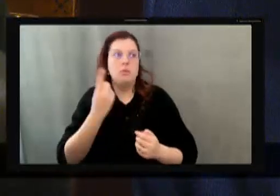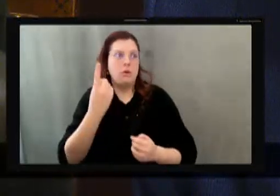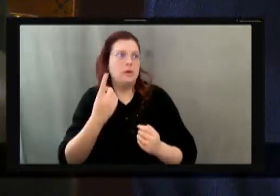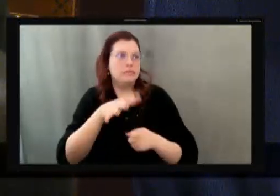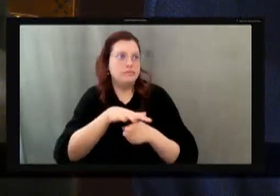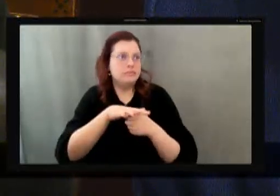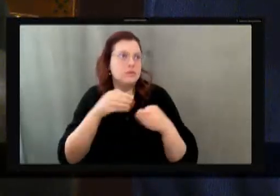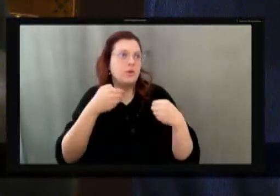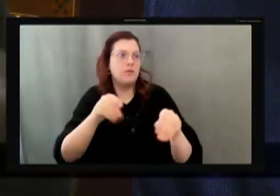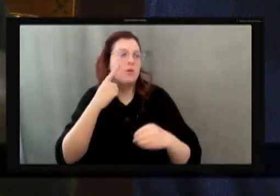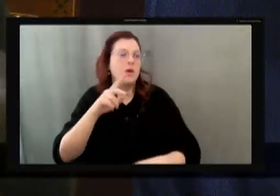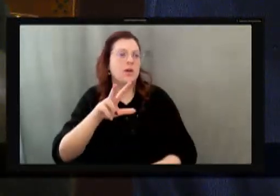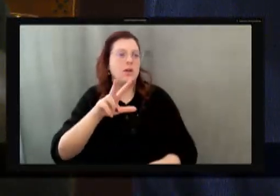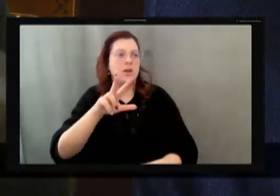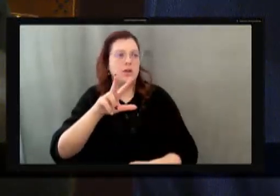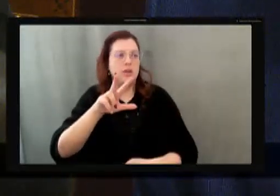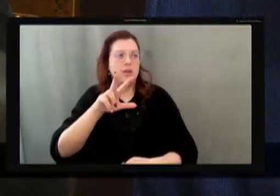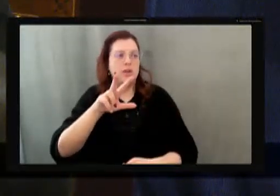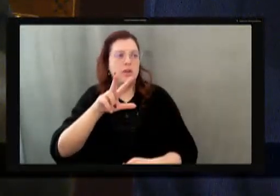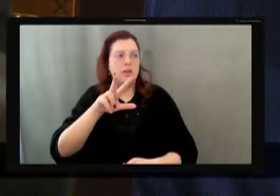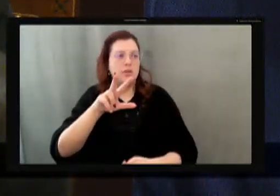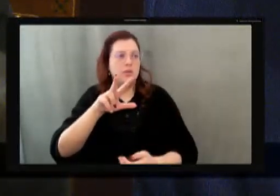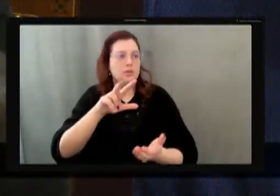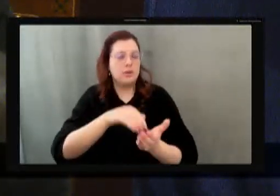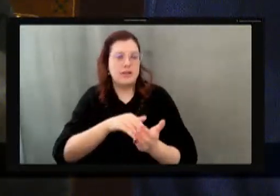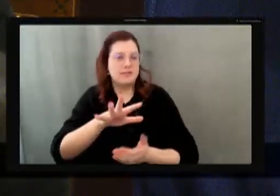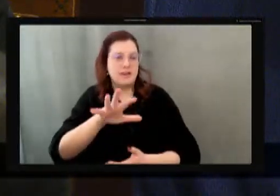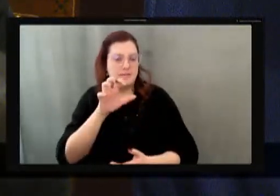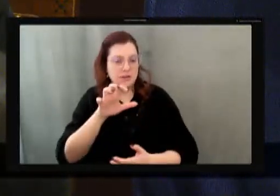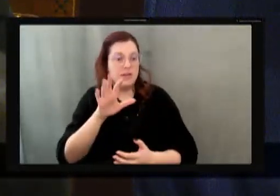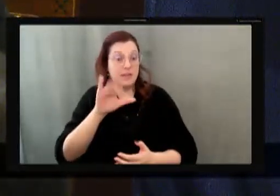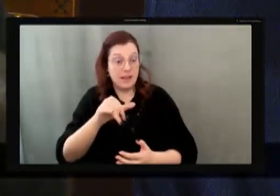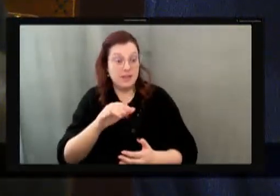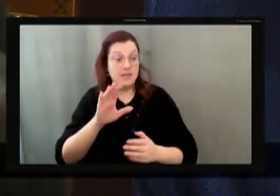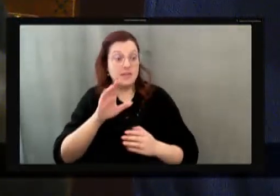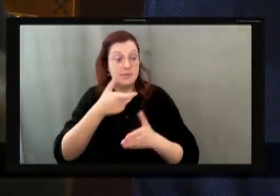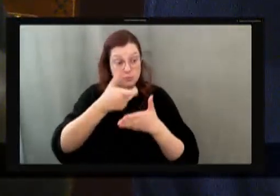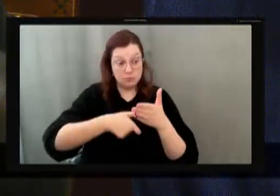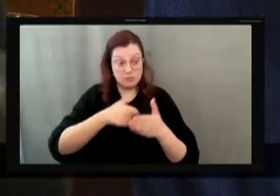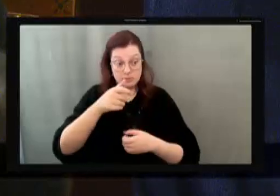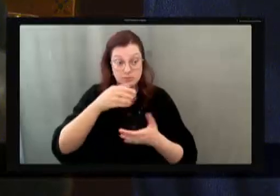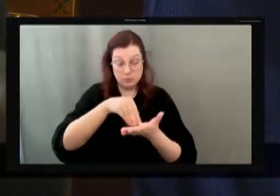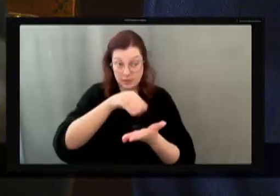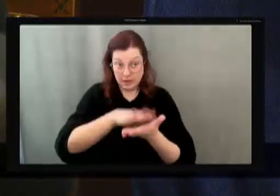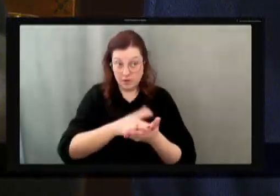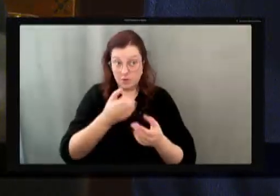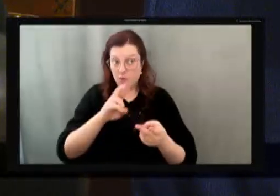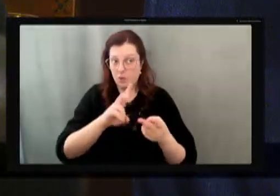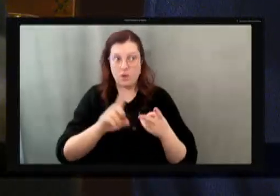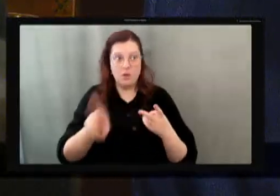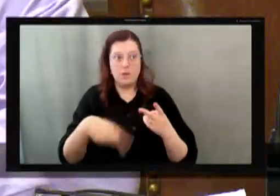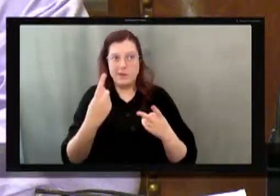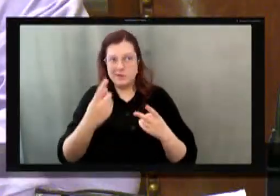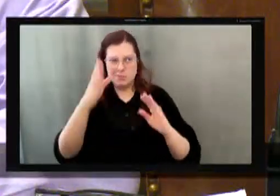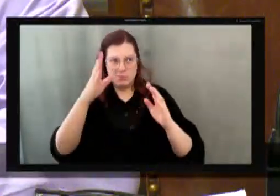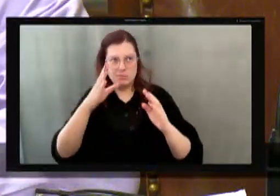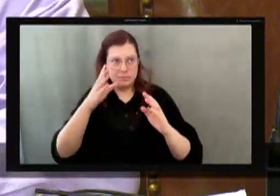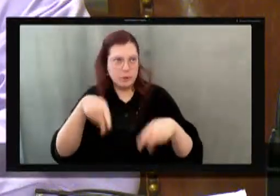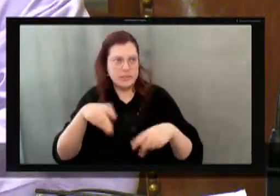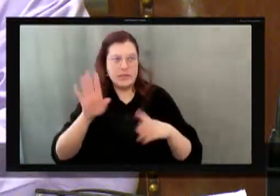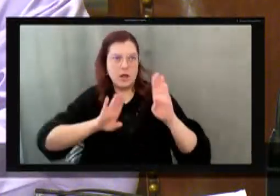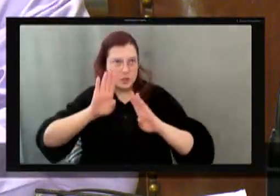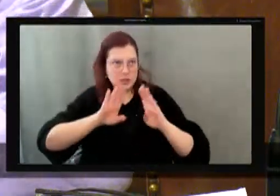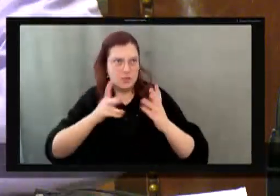I know if that's an auction price, or was that the price that was listed and they were the only person that was interested in it? Oh, right. It would be an auction